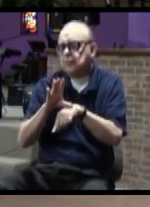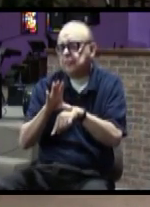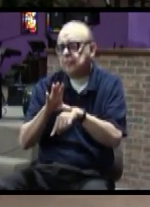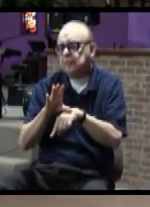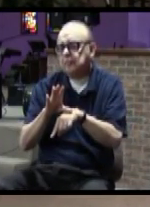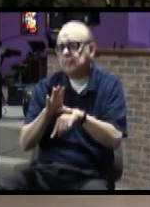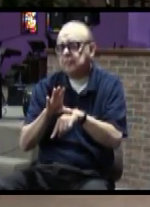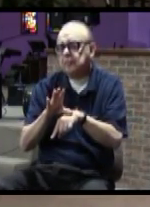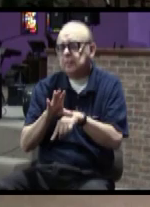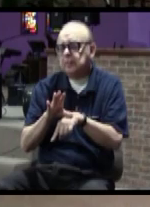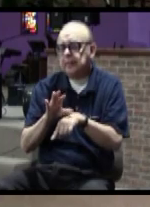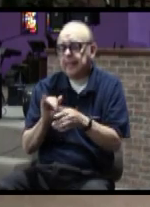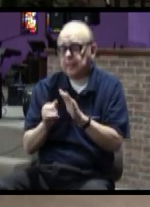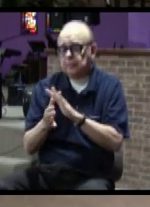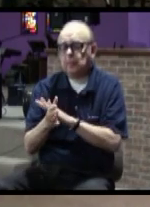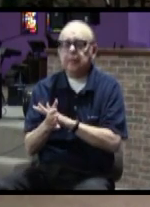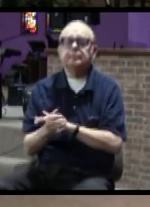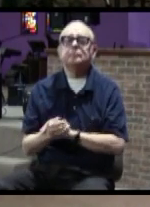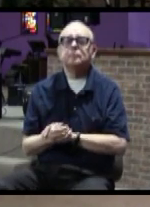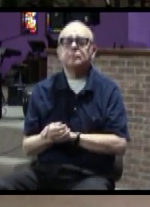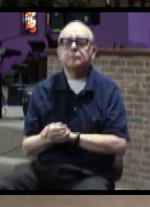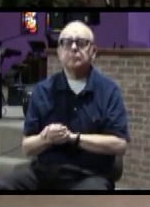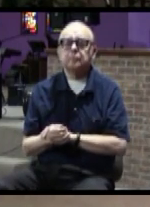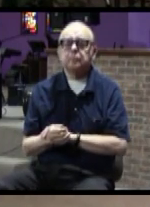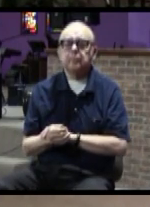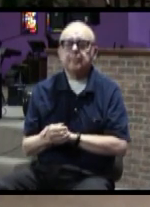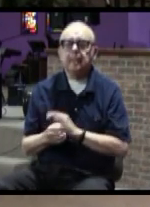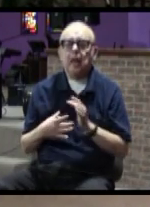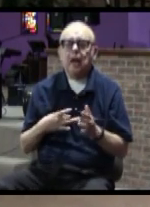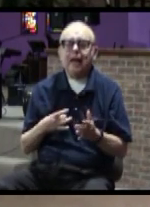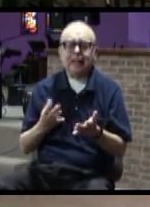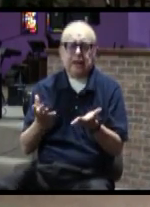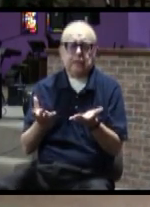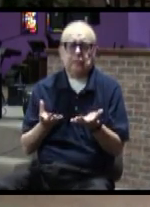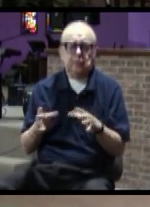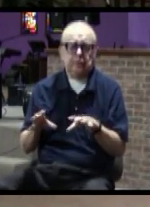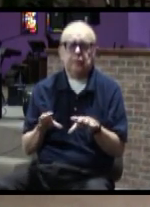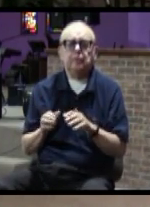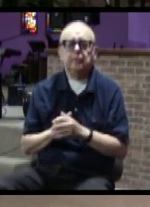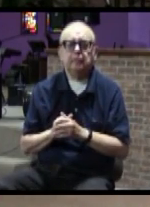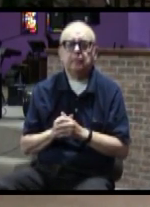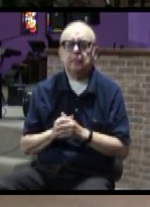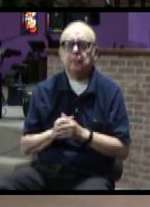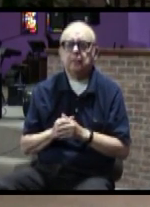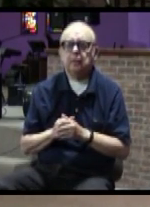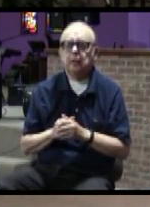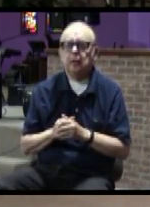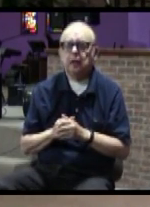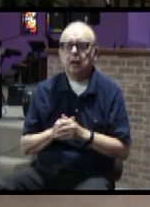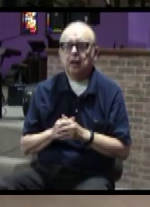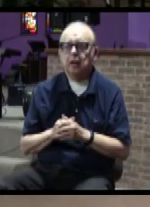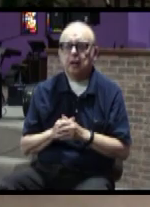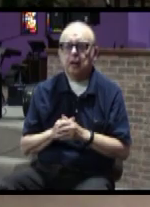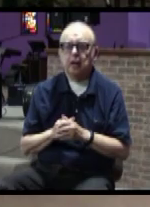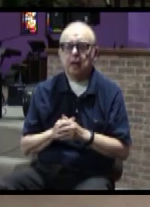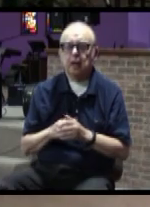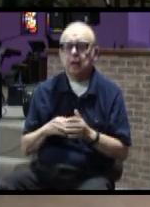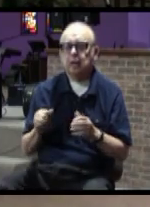as a church. And so this morning, what I'd really like to do is to